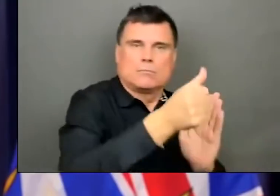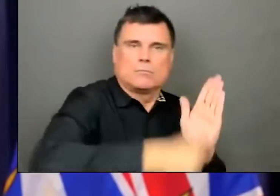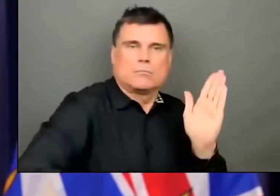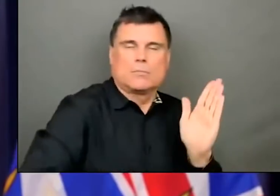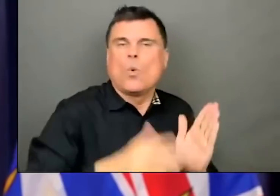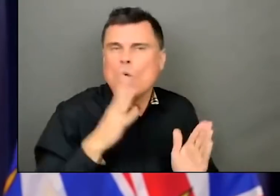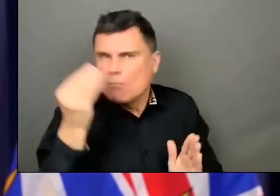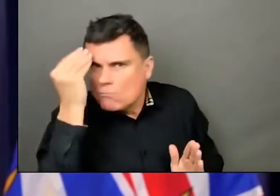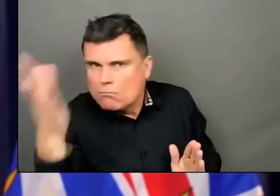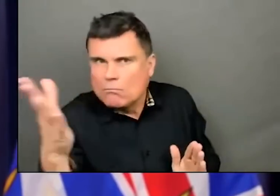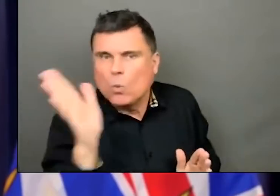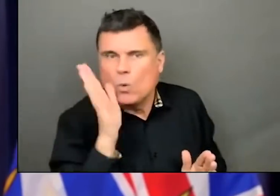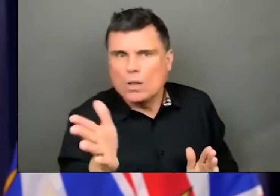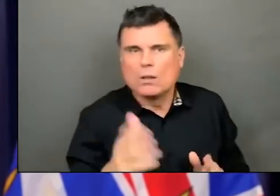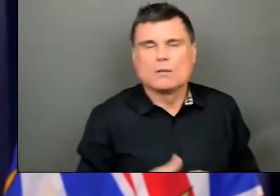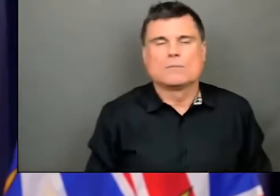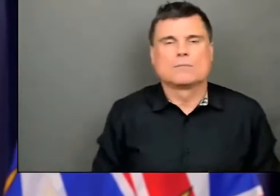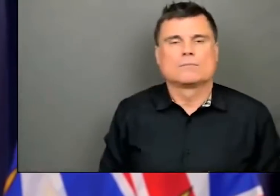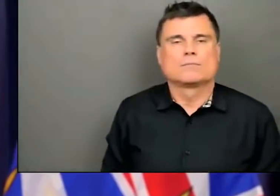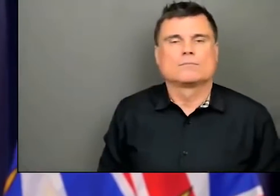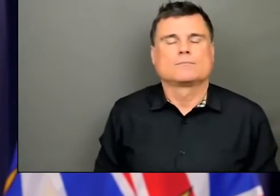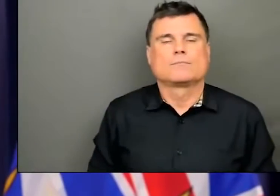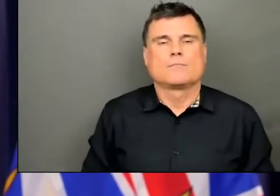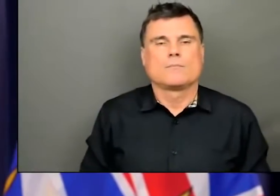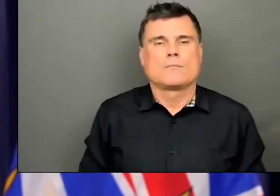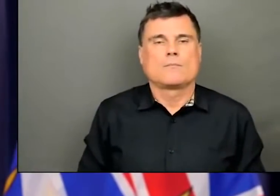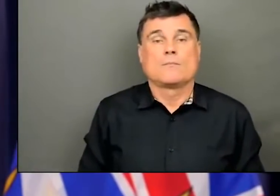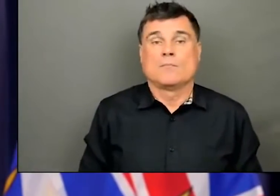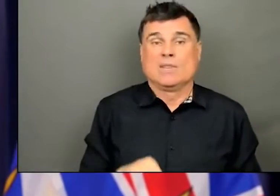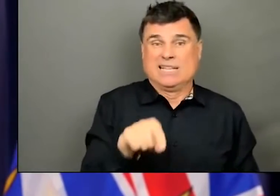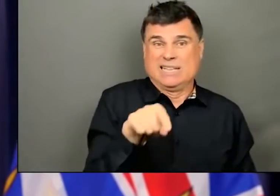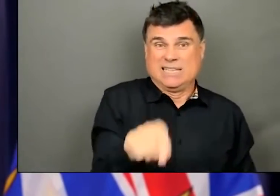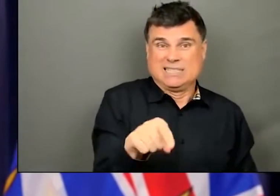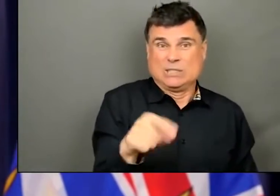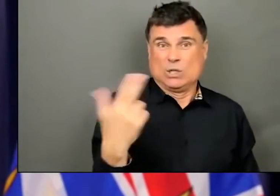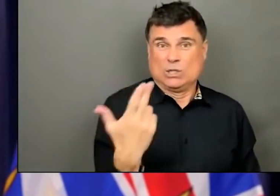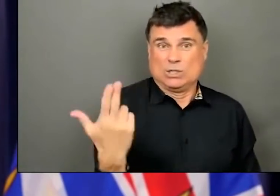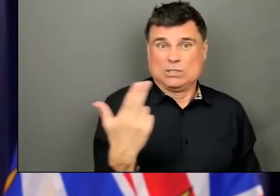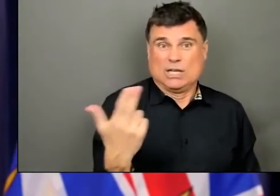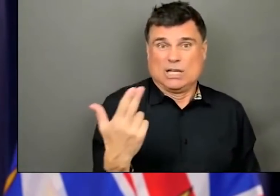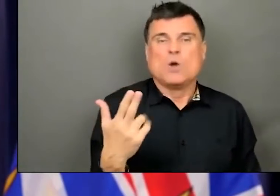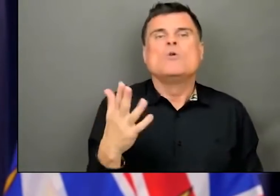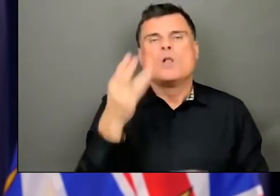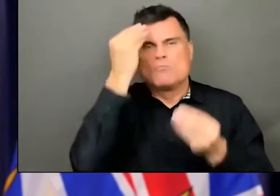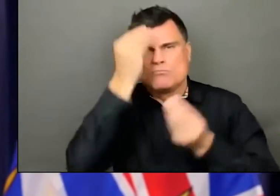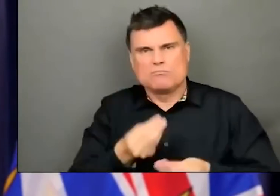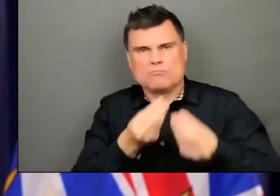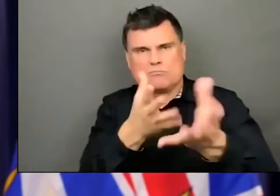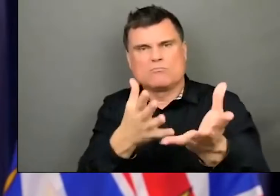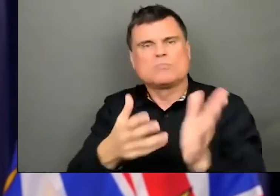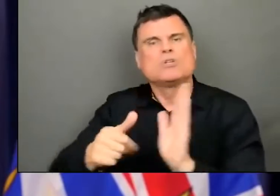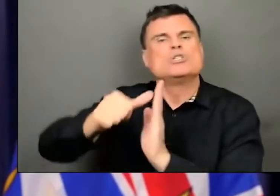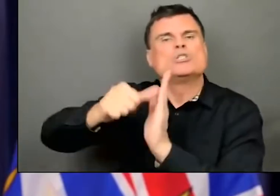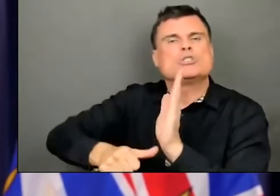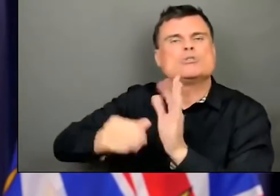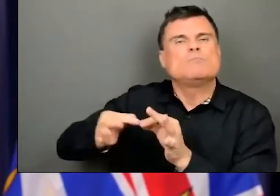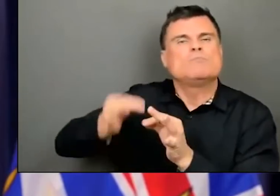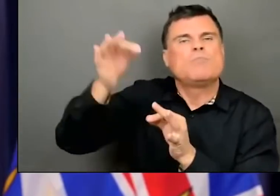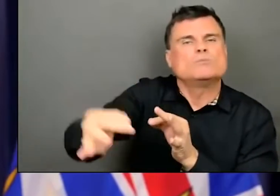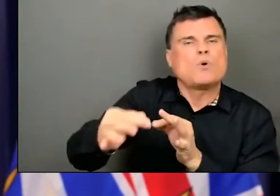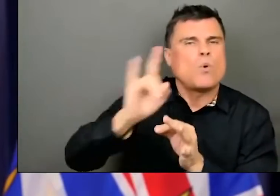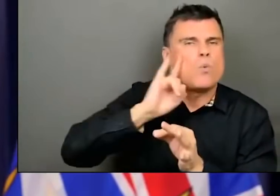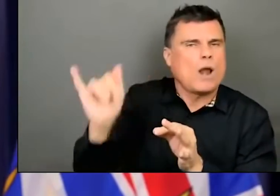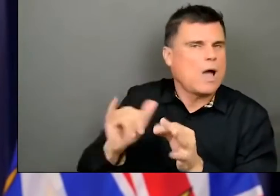I'll report on our surgical completions and postponements, just as we have done since May. Across BC, the vast majority